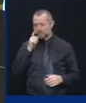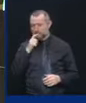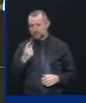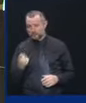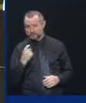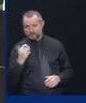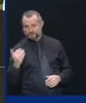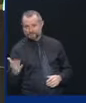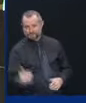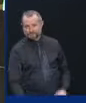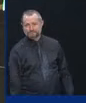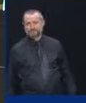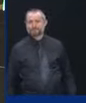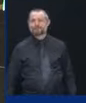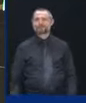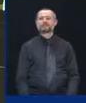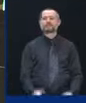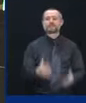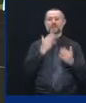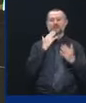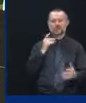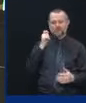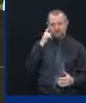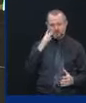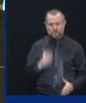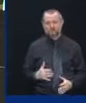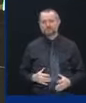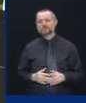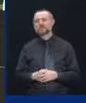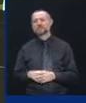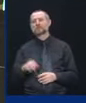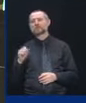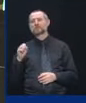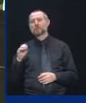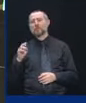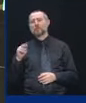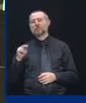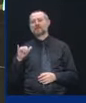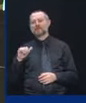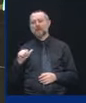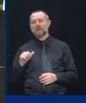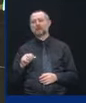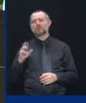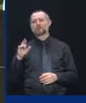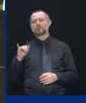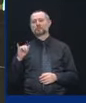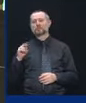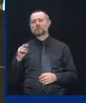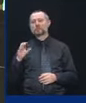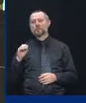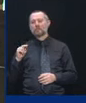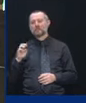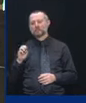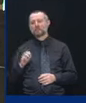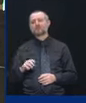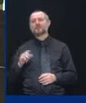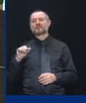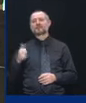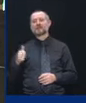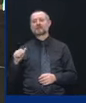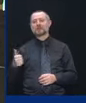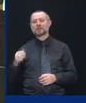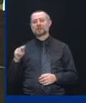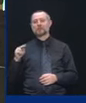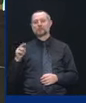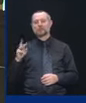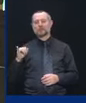Thank you, Governor. Next up, we have Sonia Rincon from 1010 Wins. Sonia, your line is now open. Please unmute